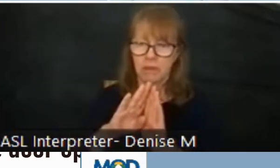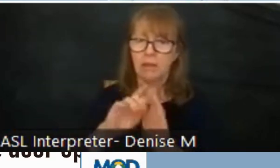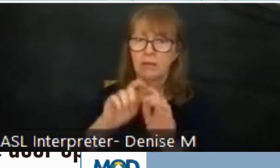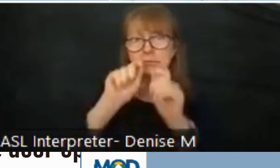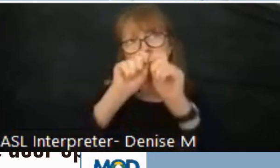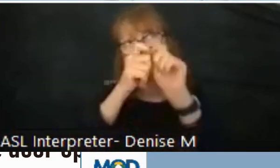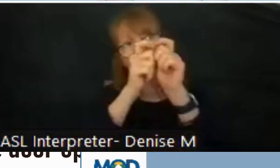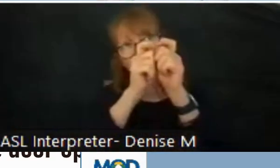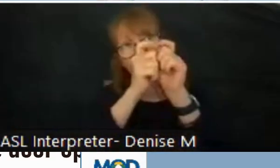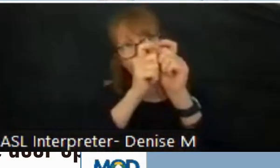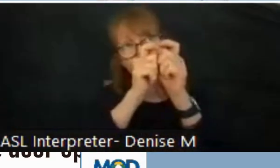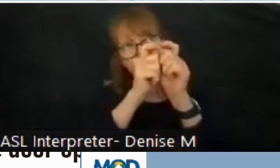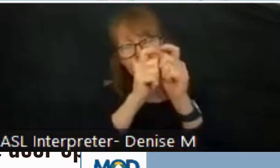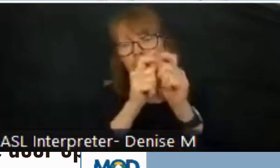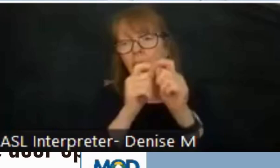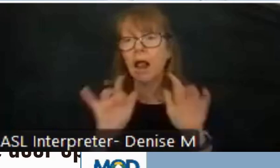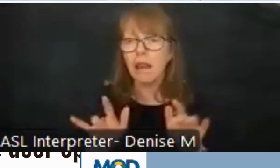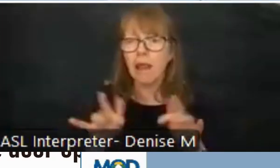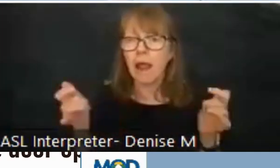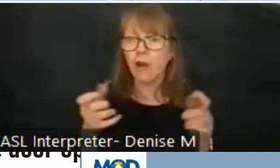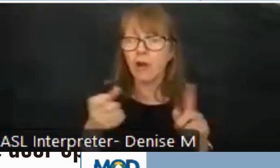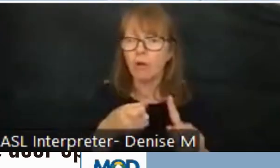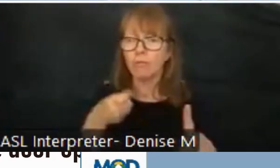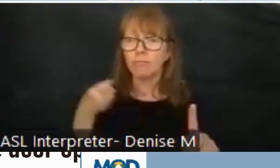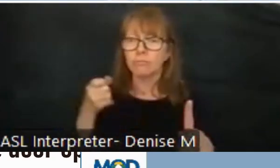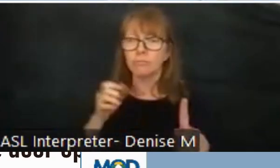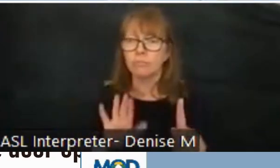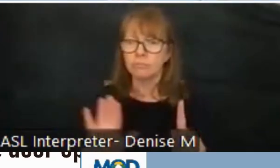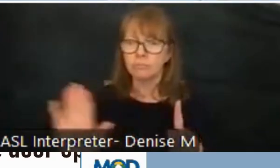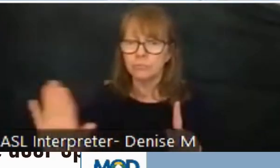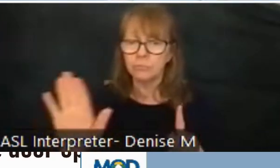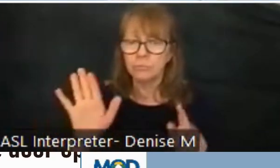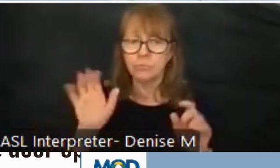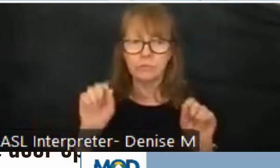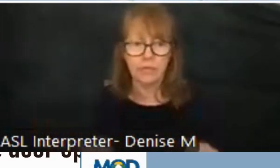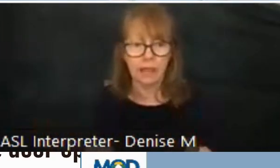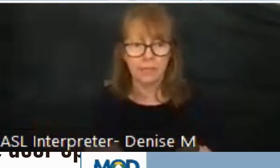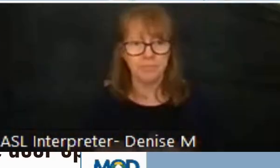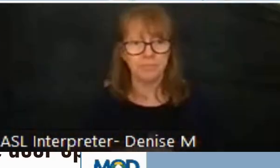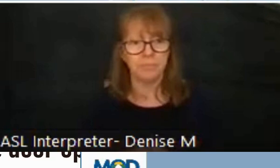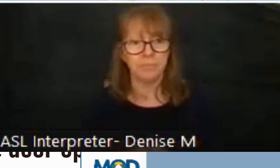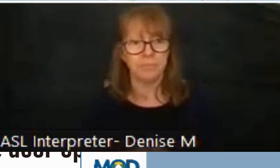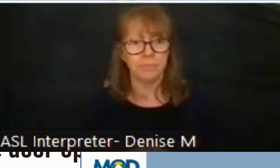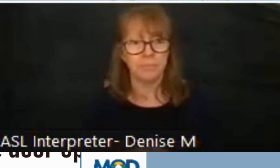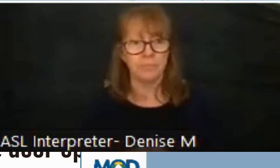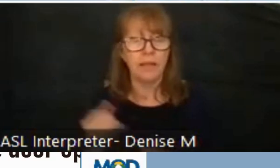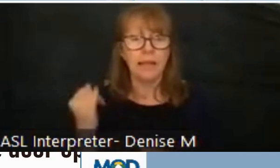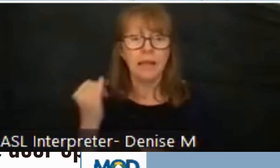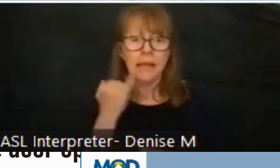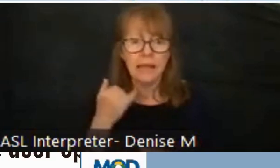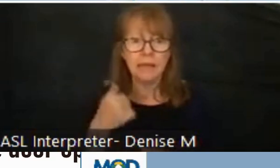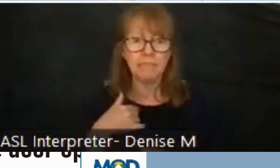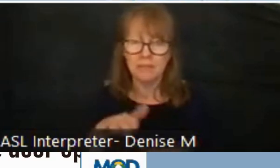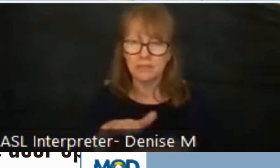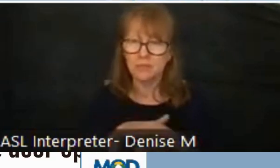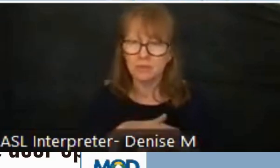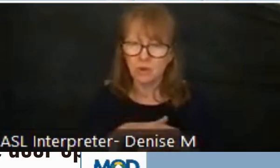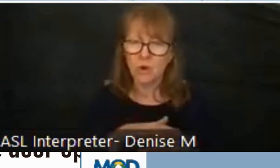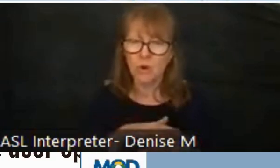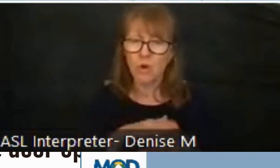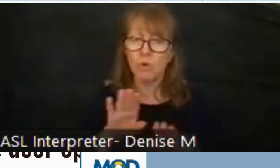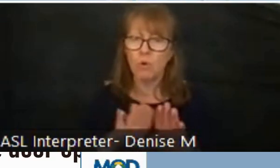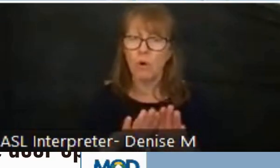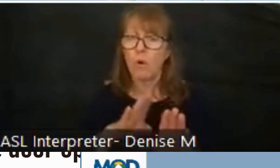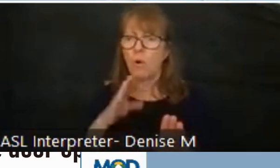that is bulky or I'm a slow walker, perhaps the door is closing too fast and banging into me. Then